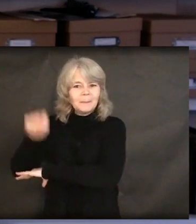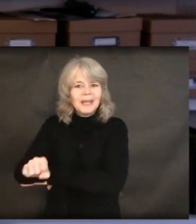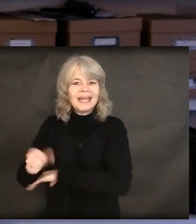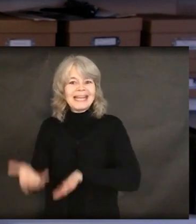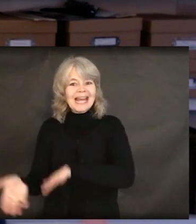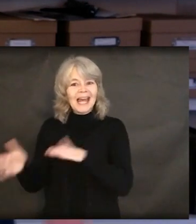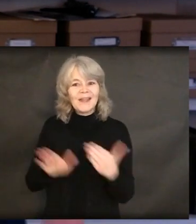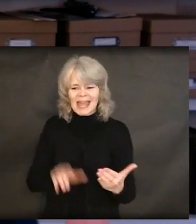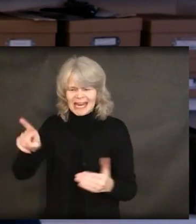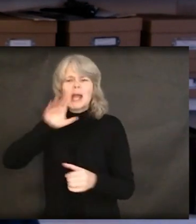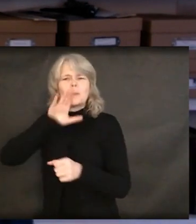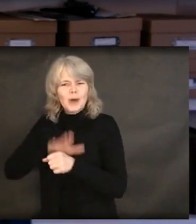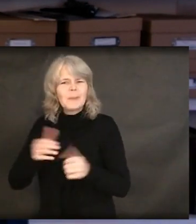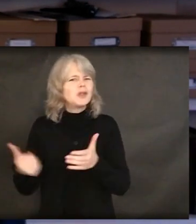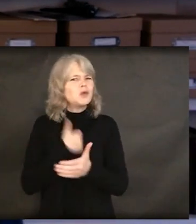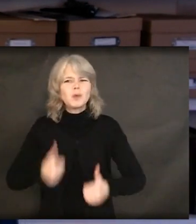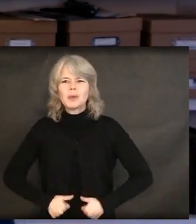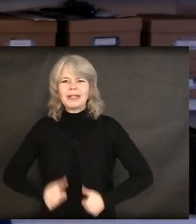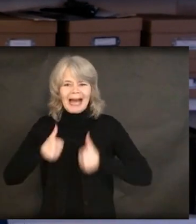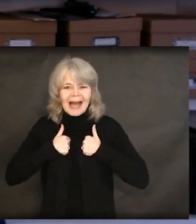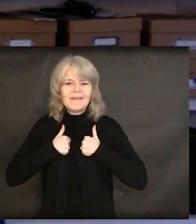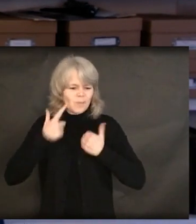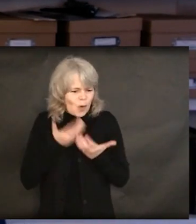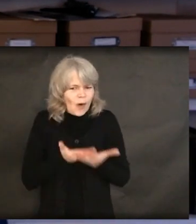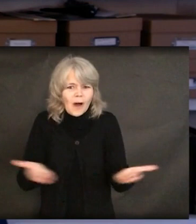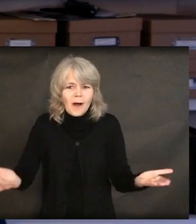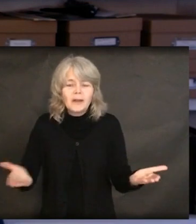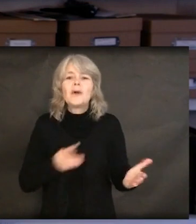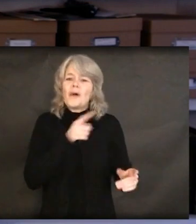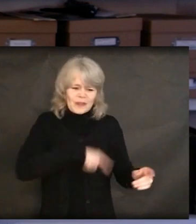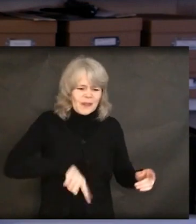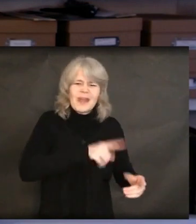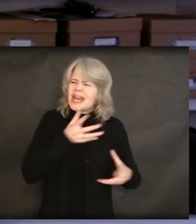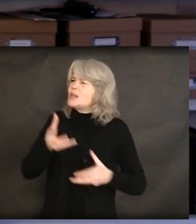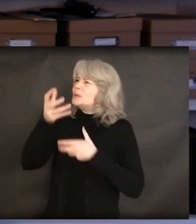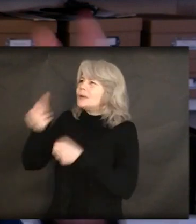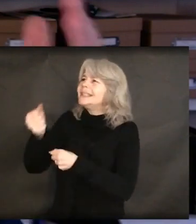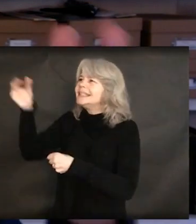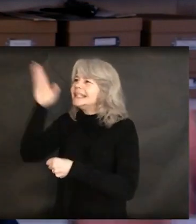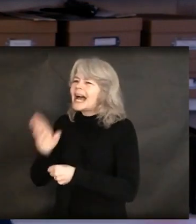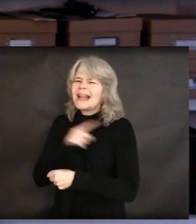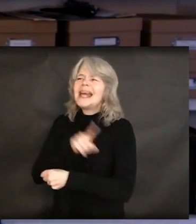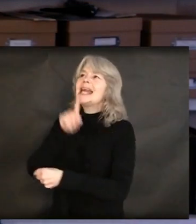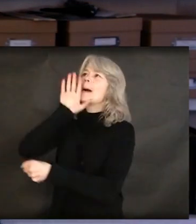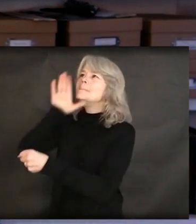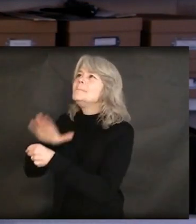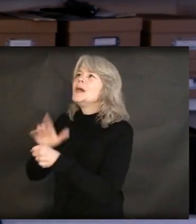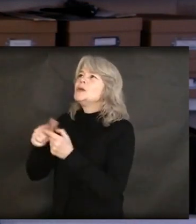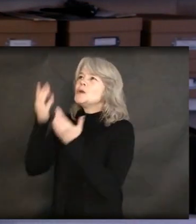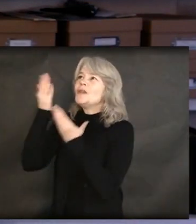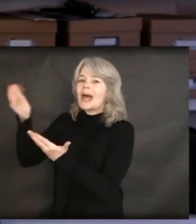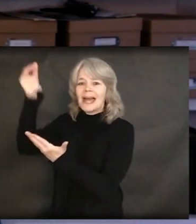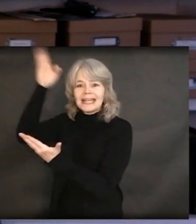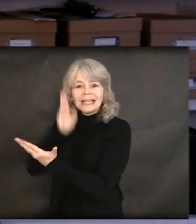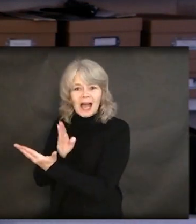life to us all that they trusted every bit of their lives into the hands of God and their neighbors. They were so committed to a God